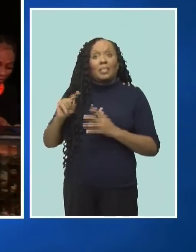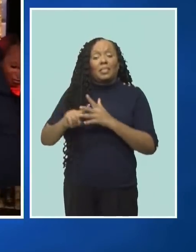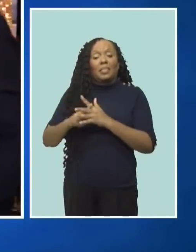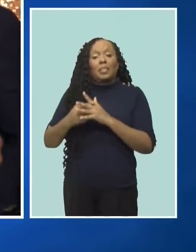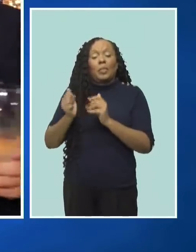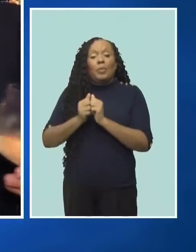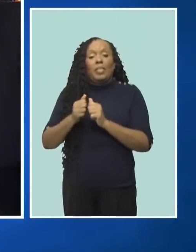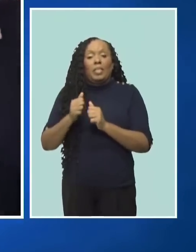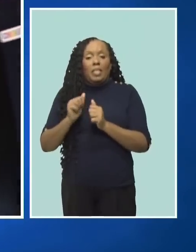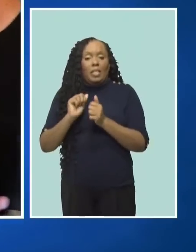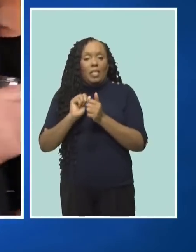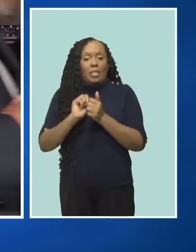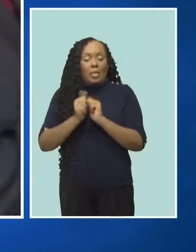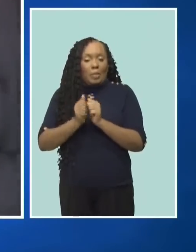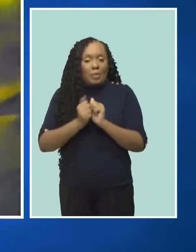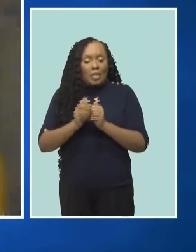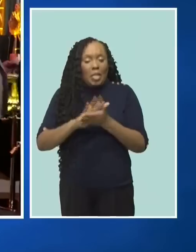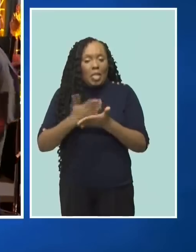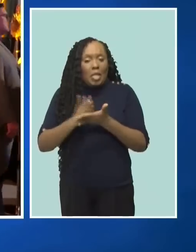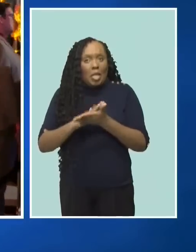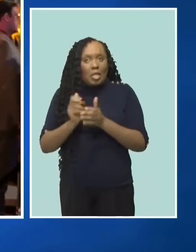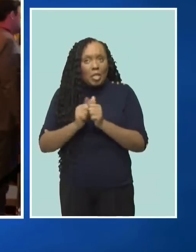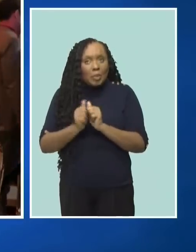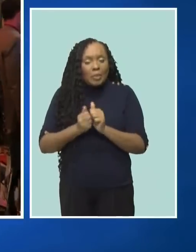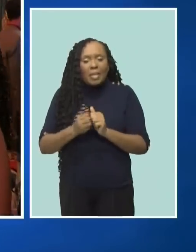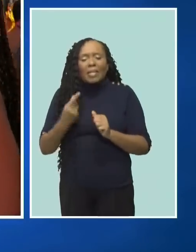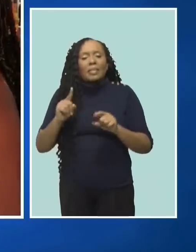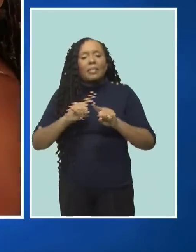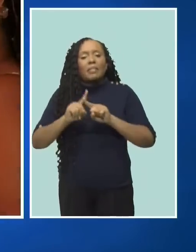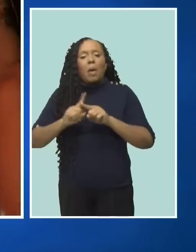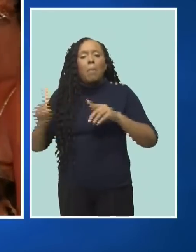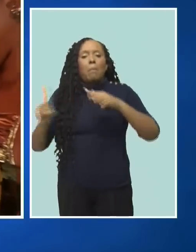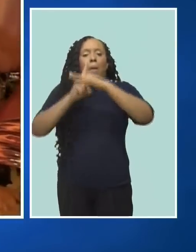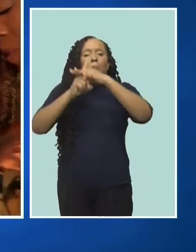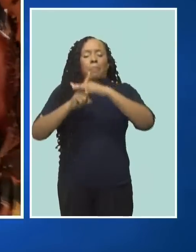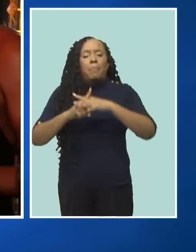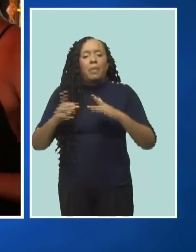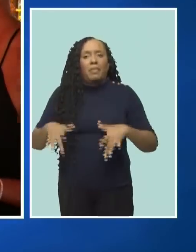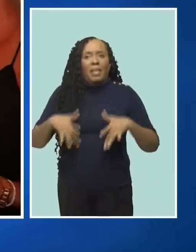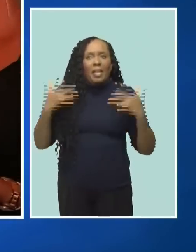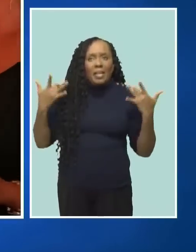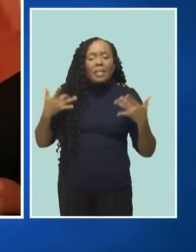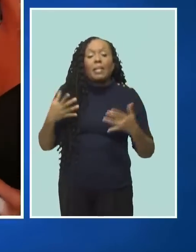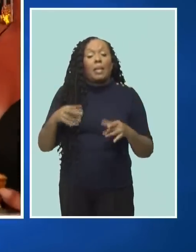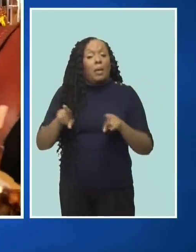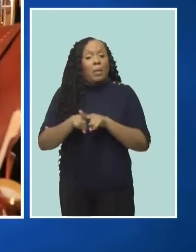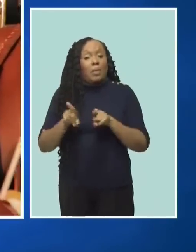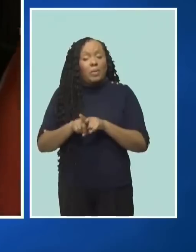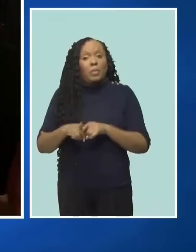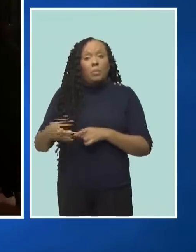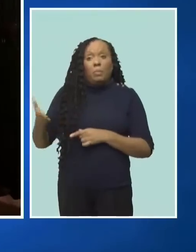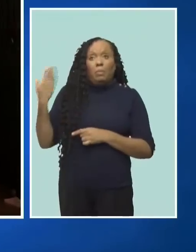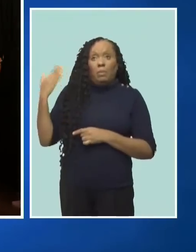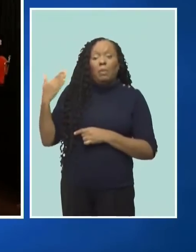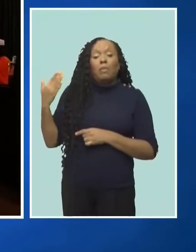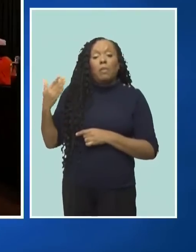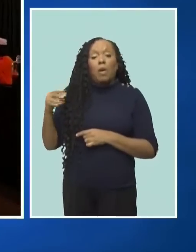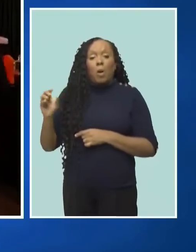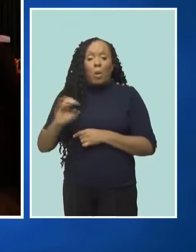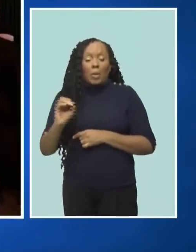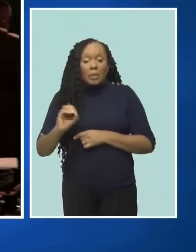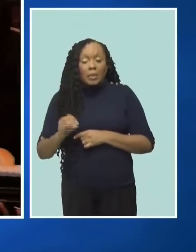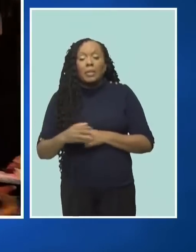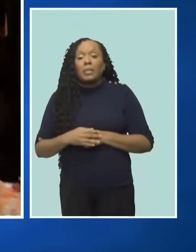Cook-Off competition and included pop-up events, an opening night at Oyston's Bay Garden, a Rum Root Street